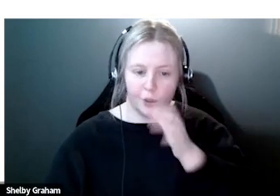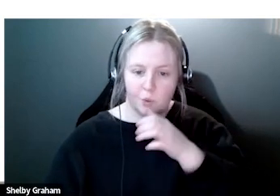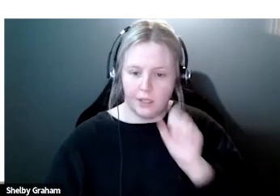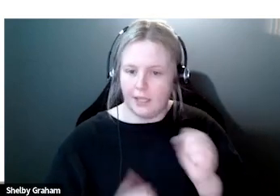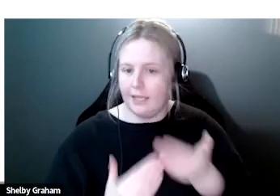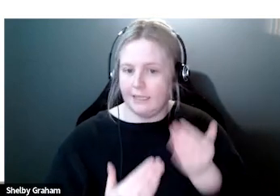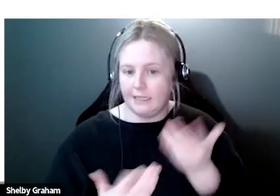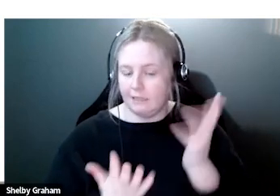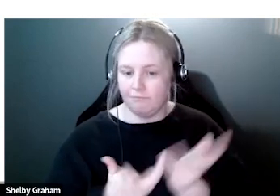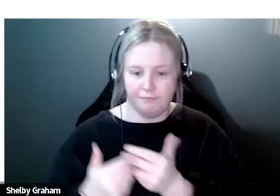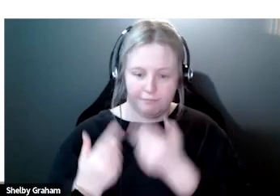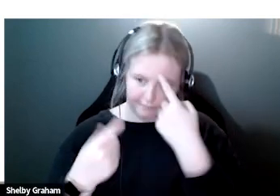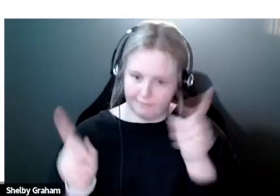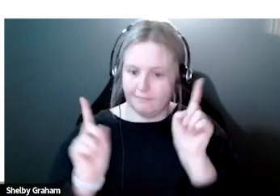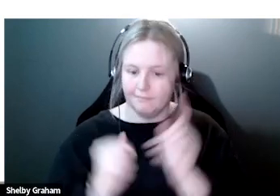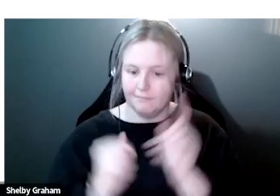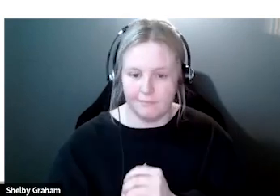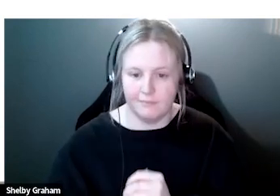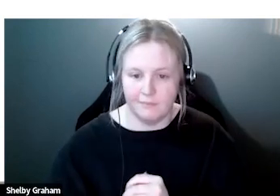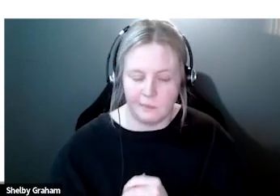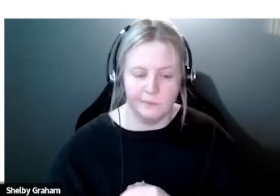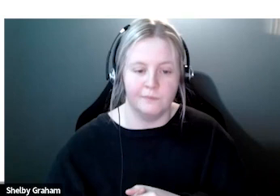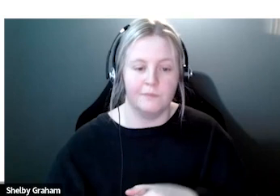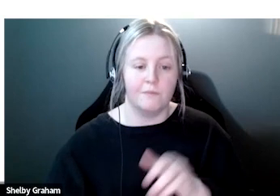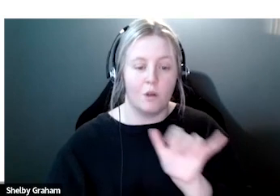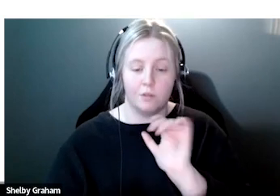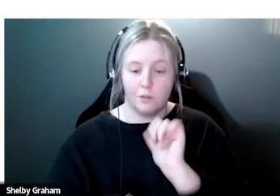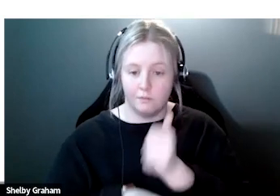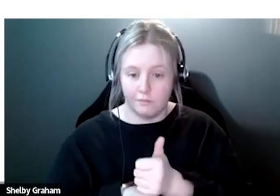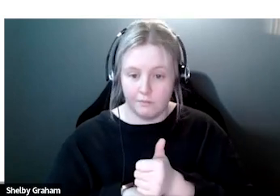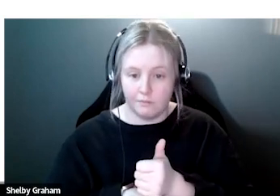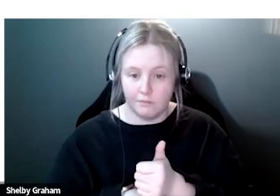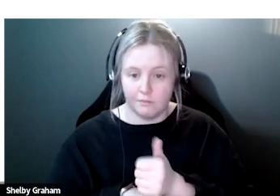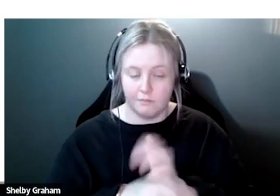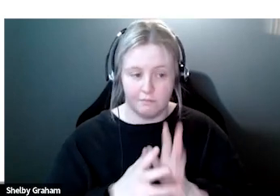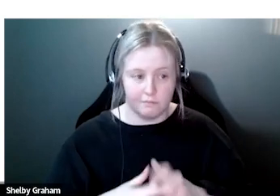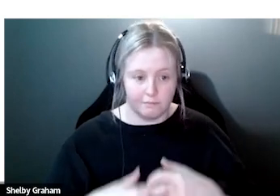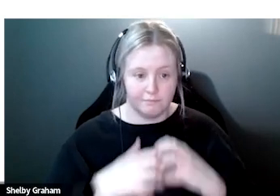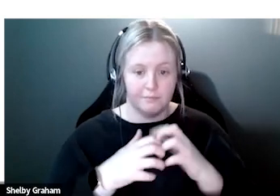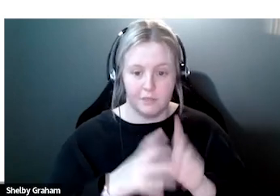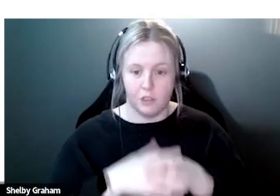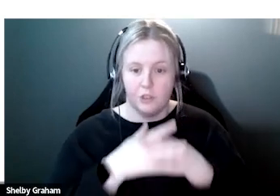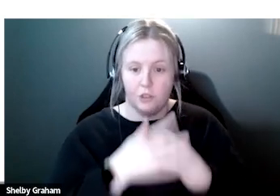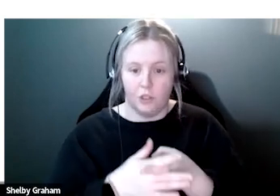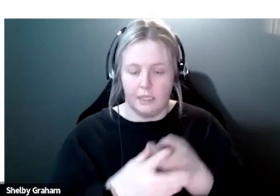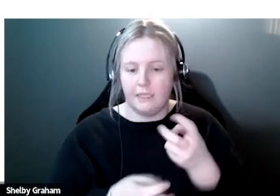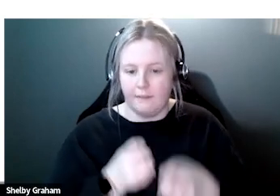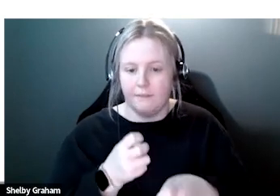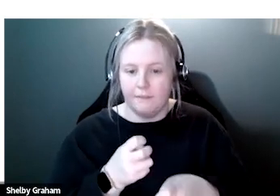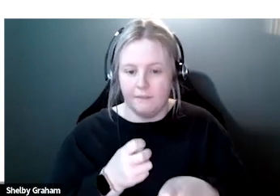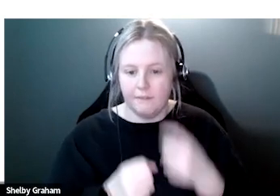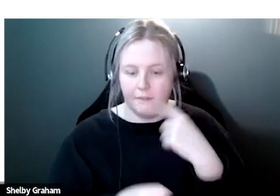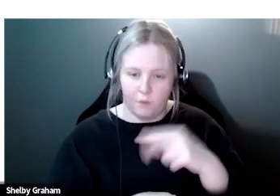everybody. Setting up and having something started or having something started is very difficult for the